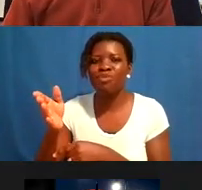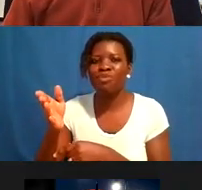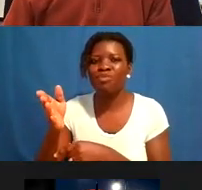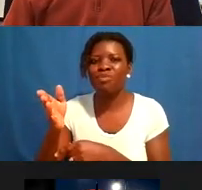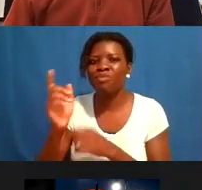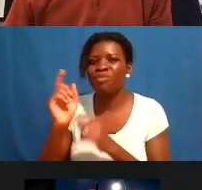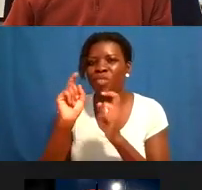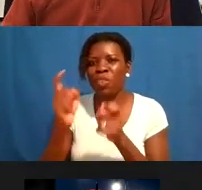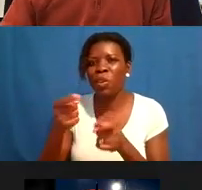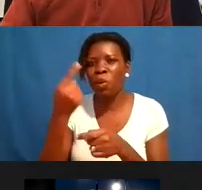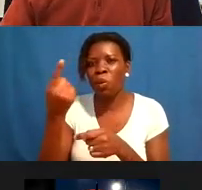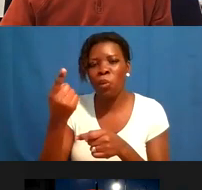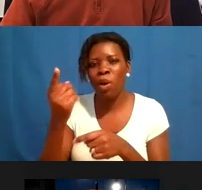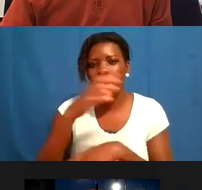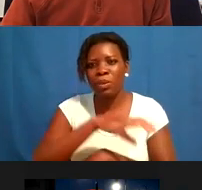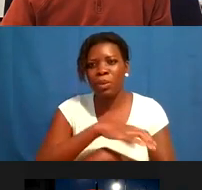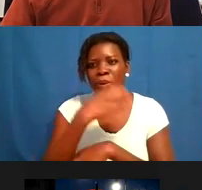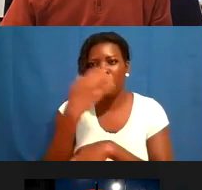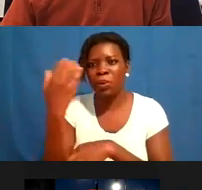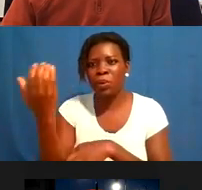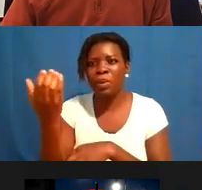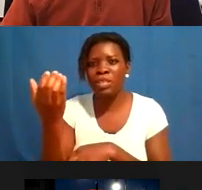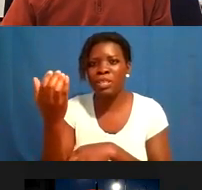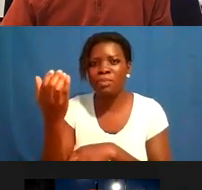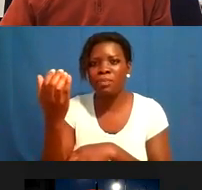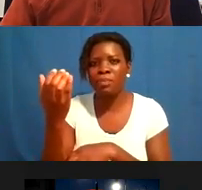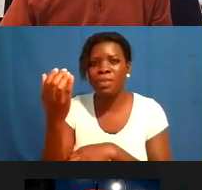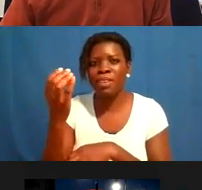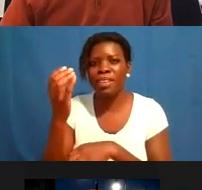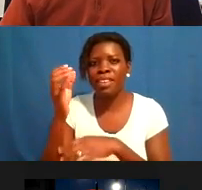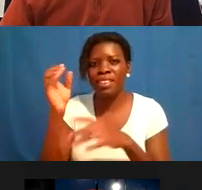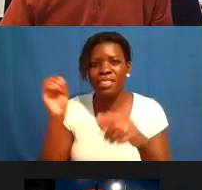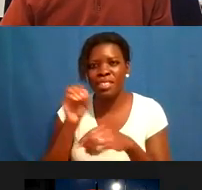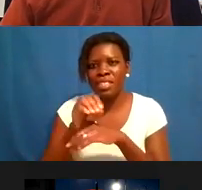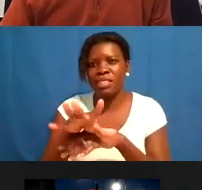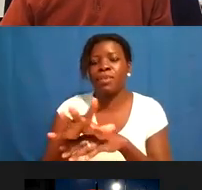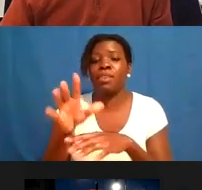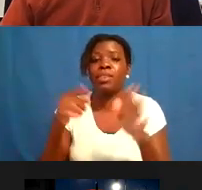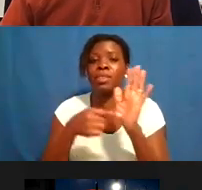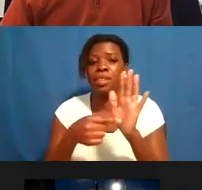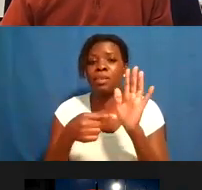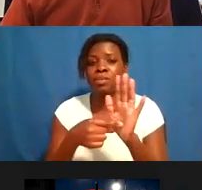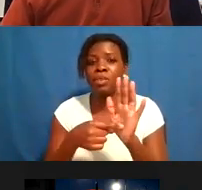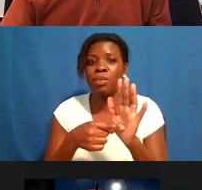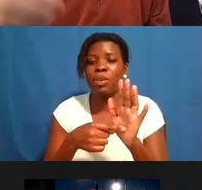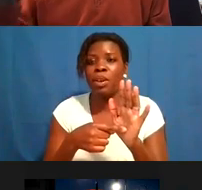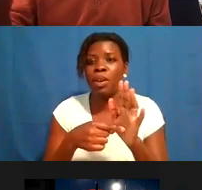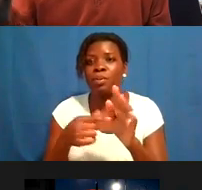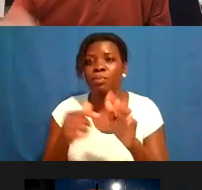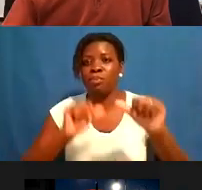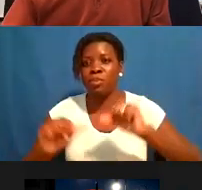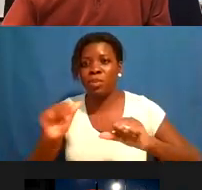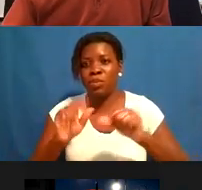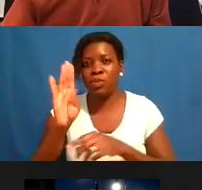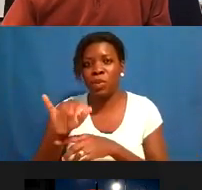Christmas-inspired demonstration performed by Daniel Rosenberg at Harvard. We took 2 different colored flames